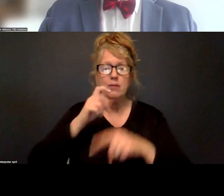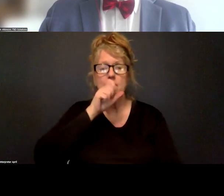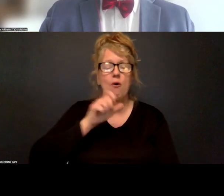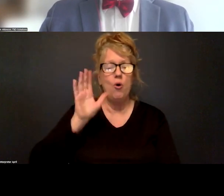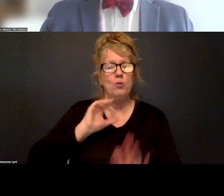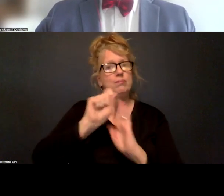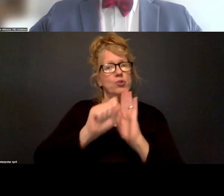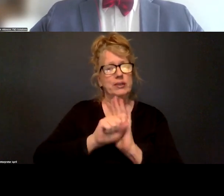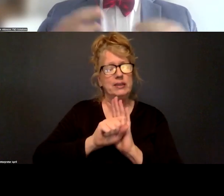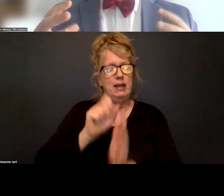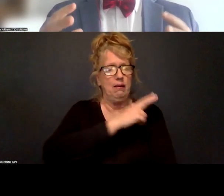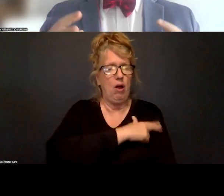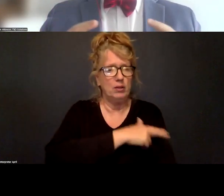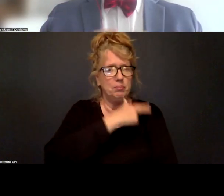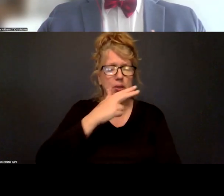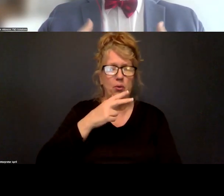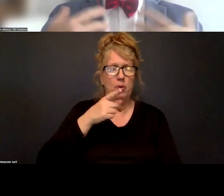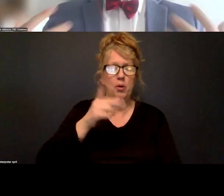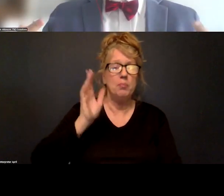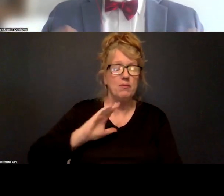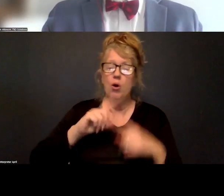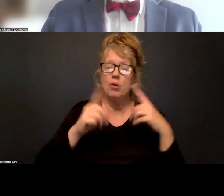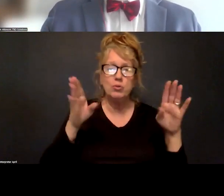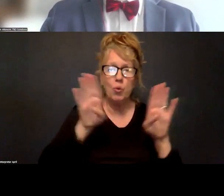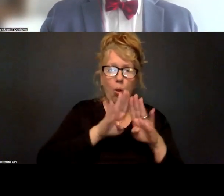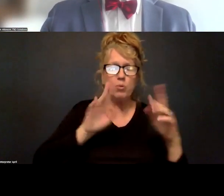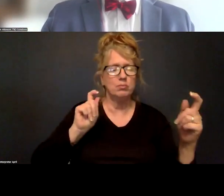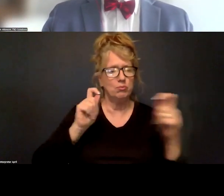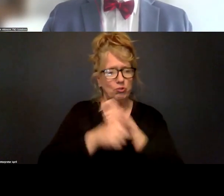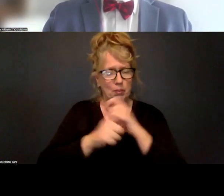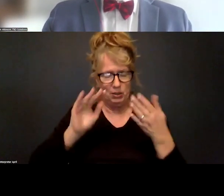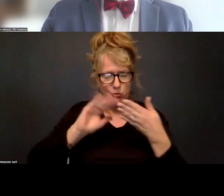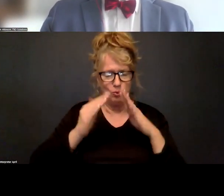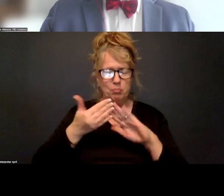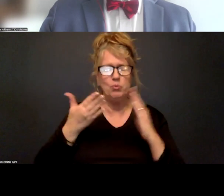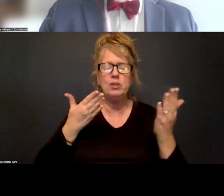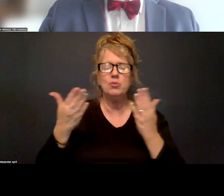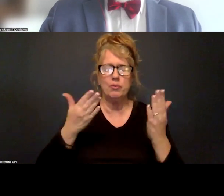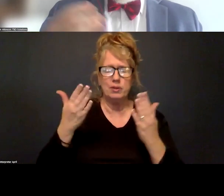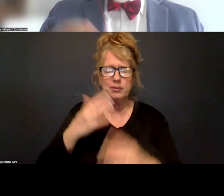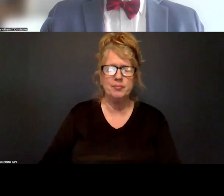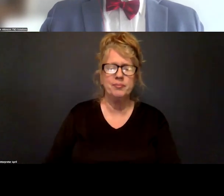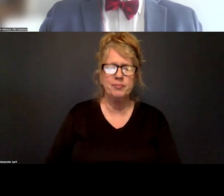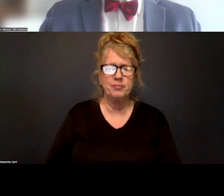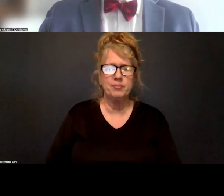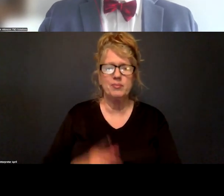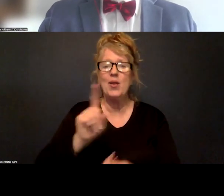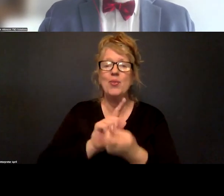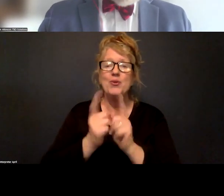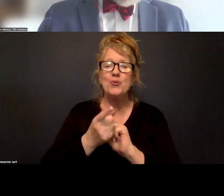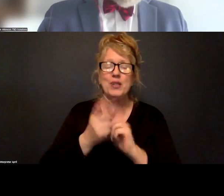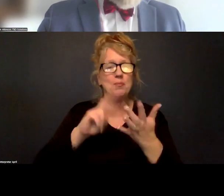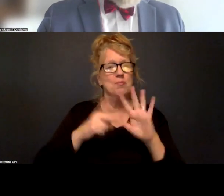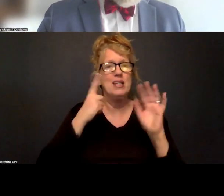campus, which has been closed and completely transformed into community services. And it says, the translation is, freedom